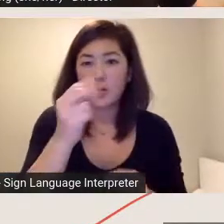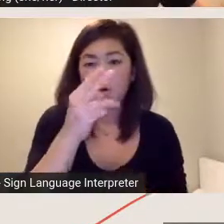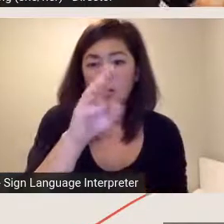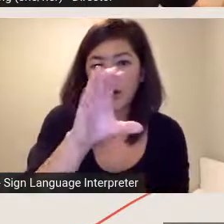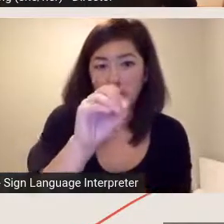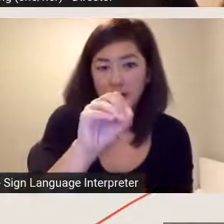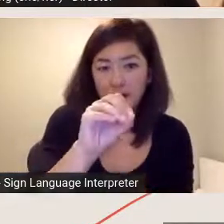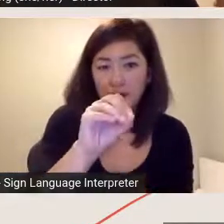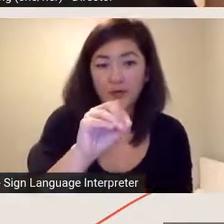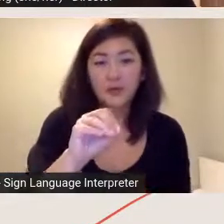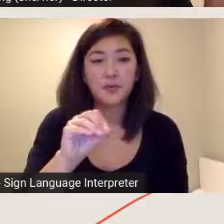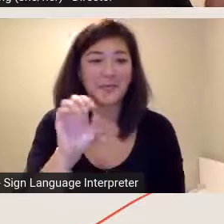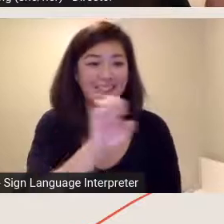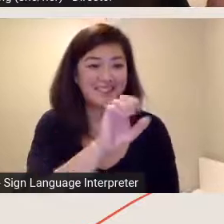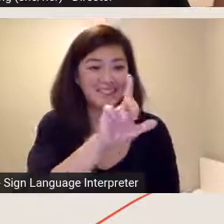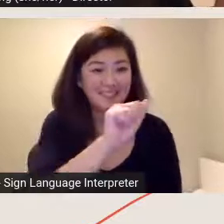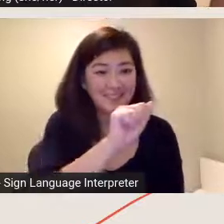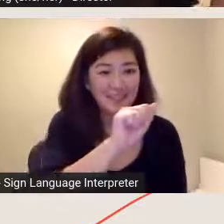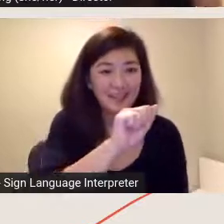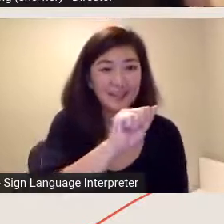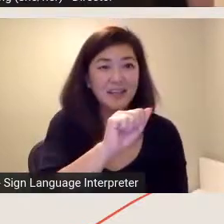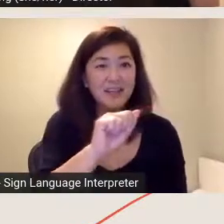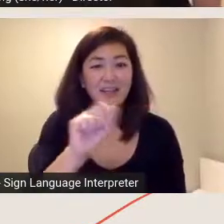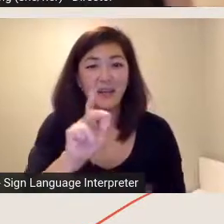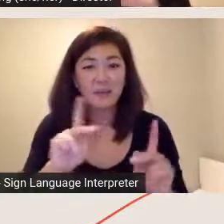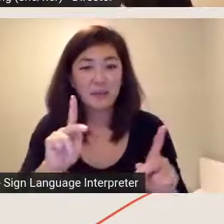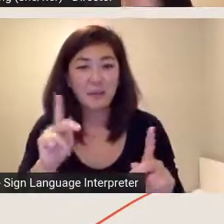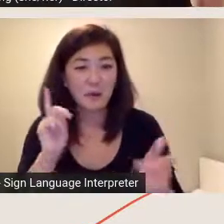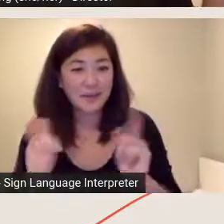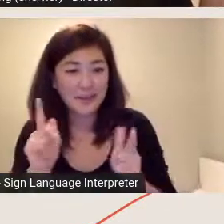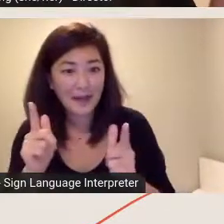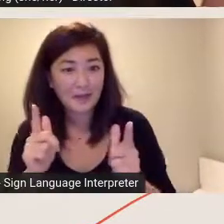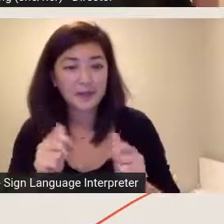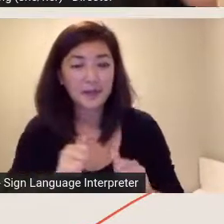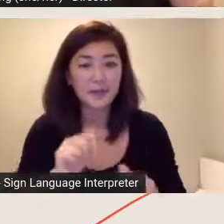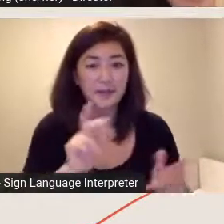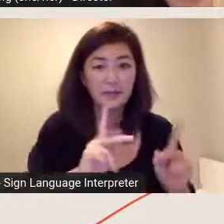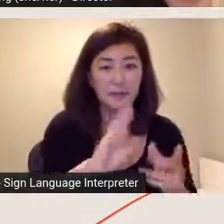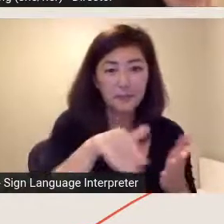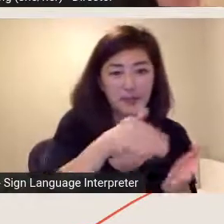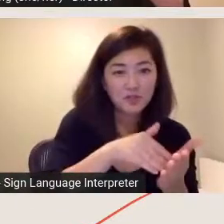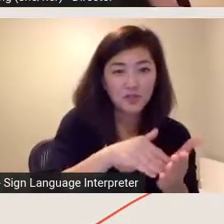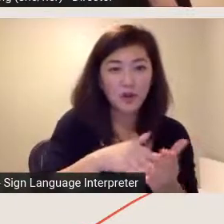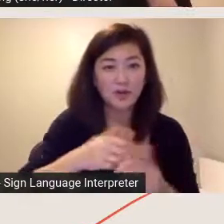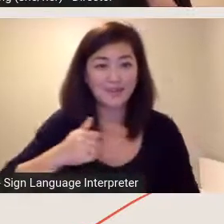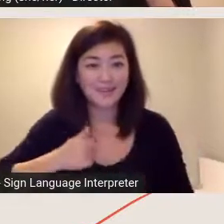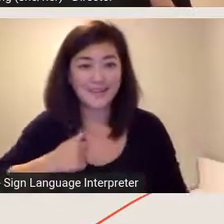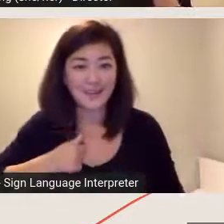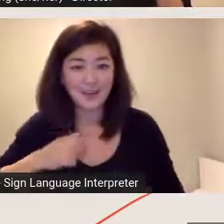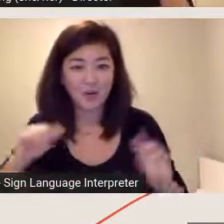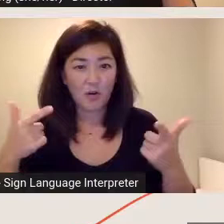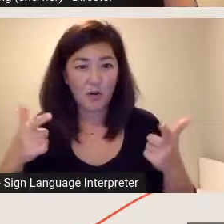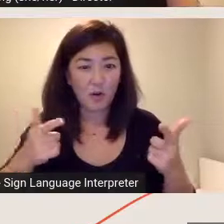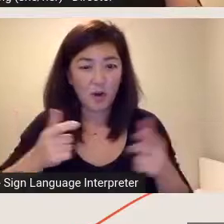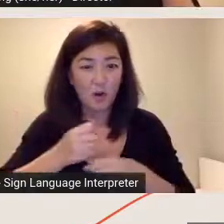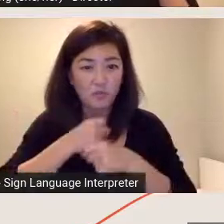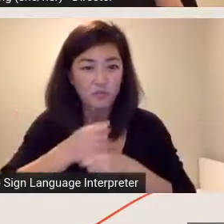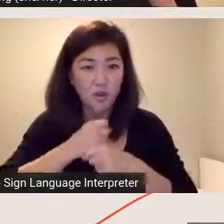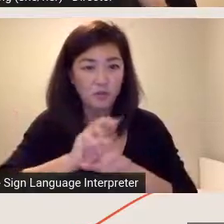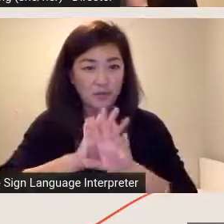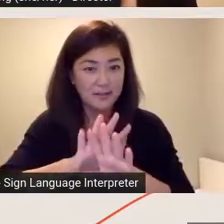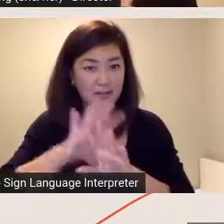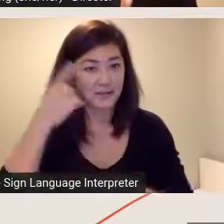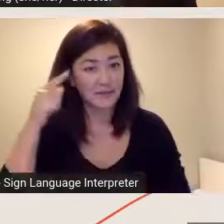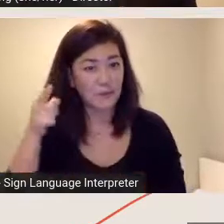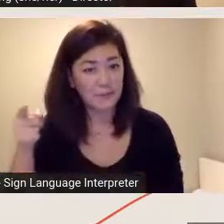know, LA protesting, is another thing to have people in Calgary and Toronto and Montreal protesting. So, you